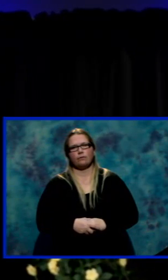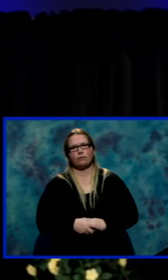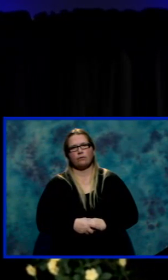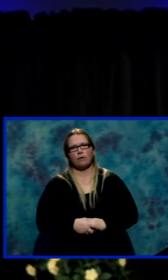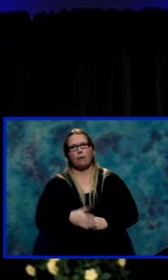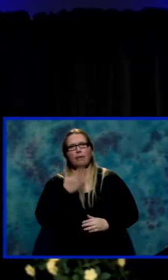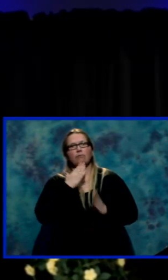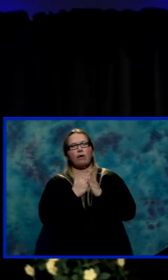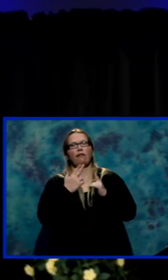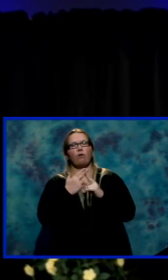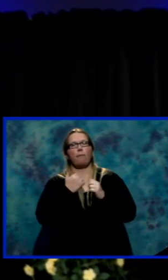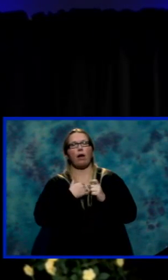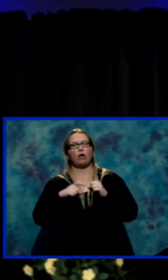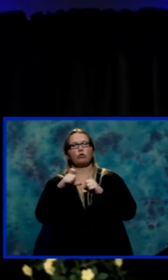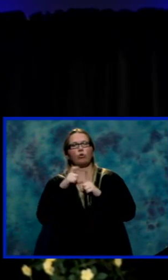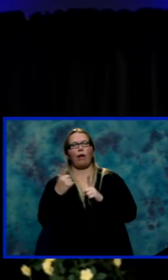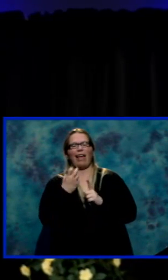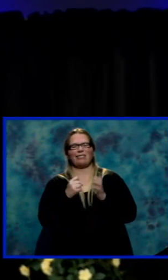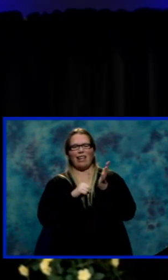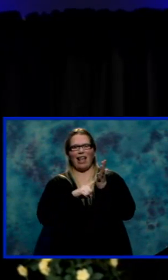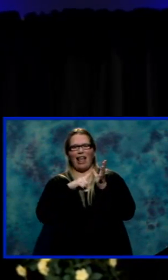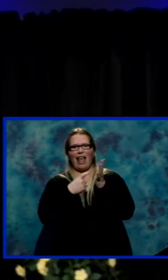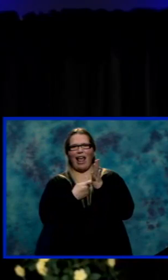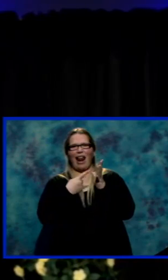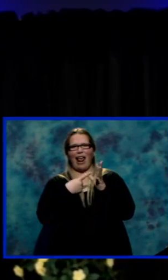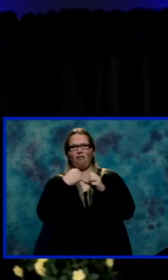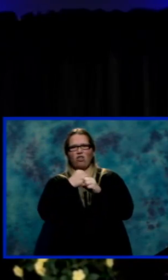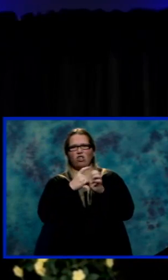Please pray for my daughter has recurring laryngitis.